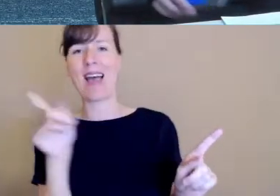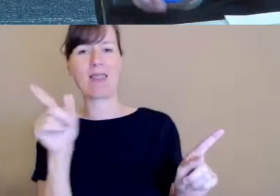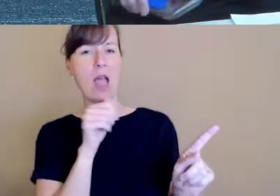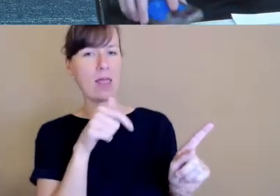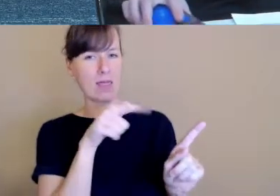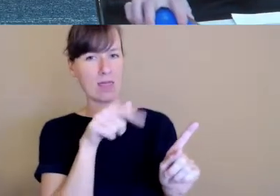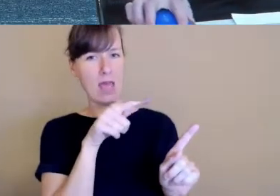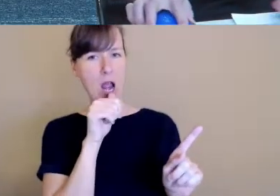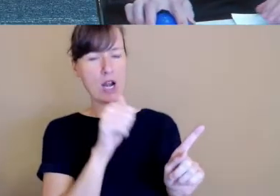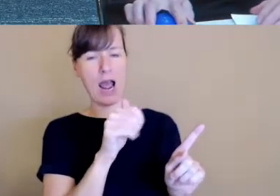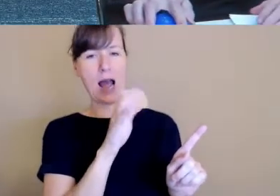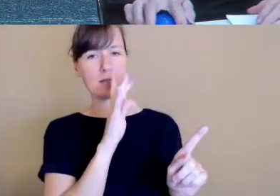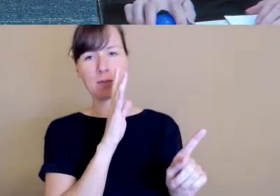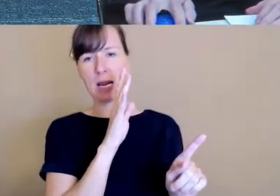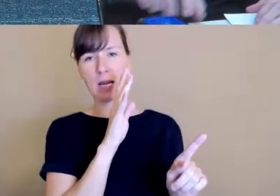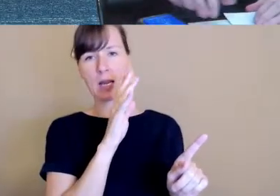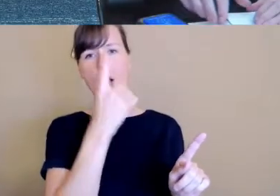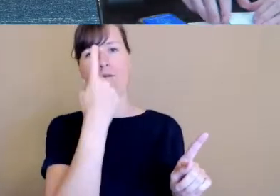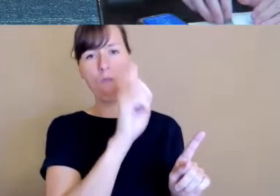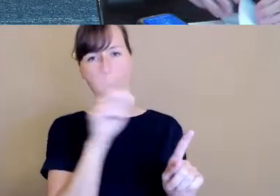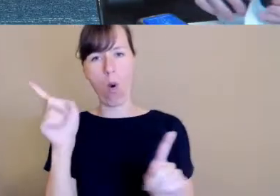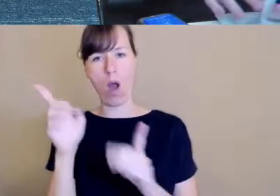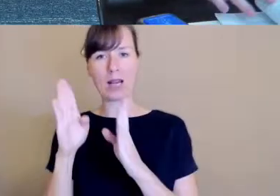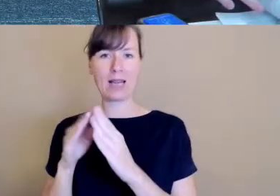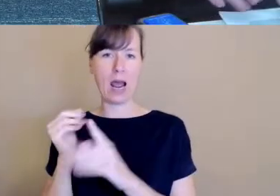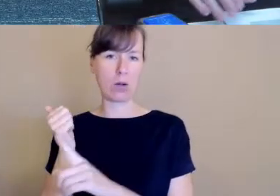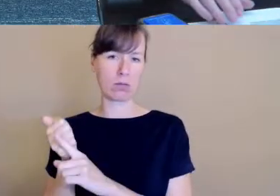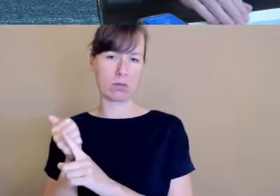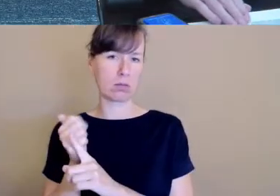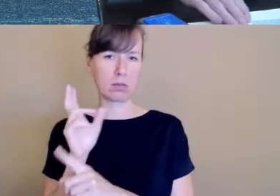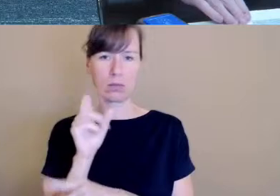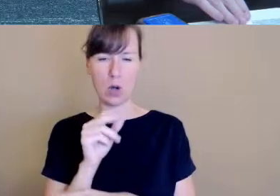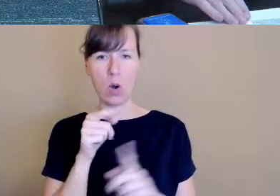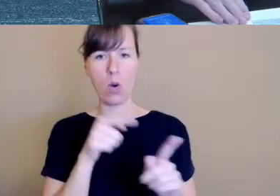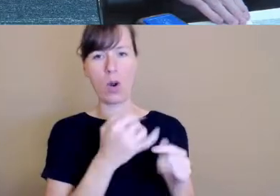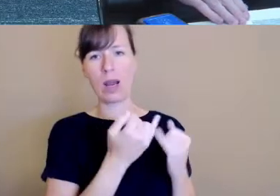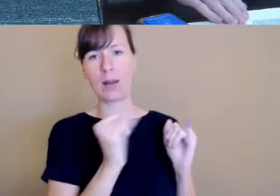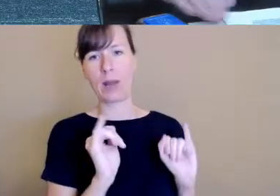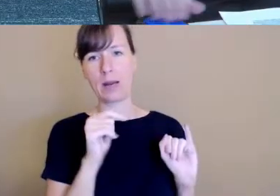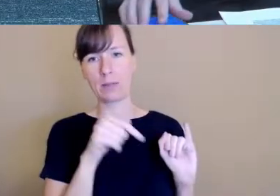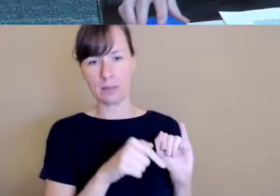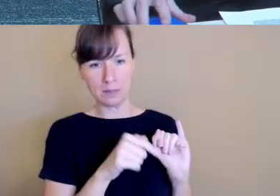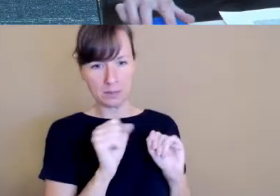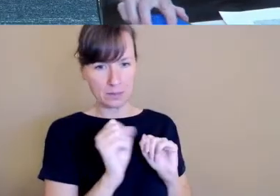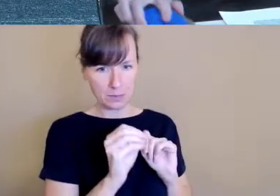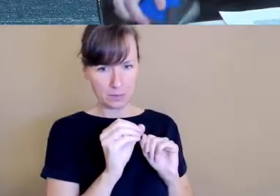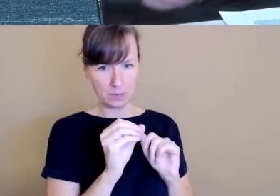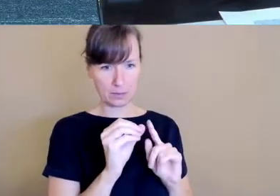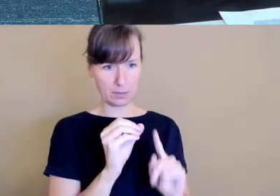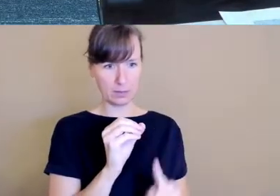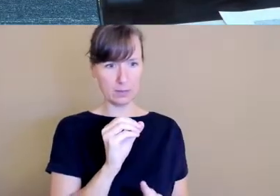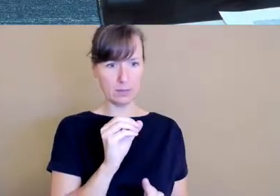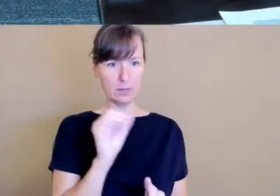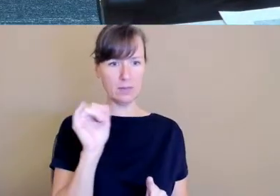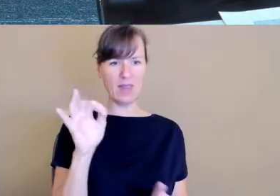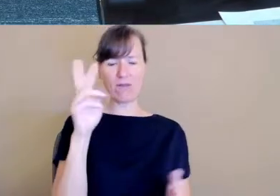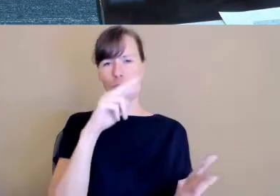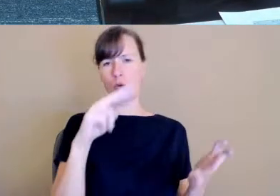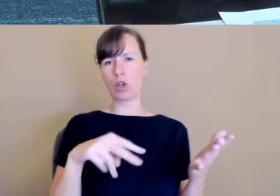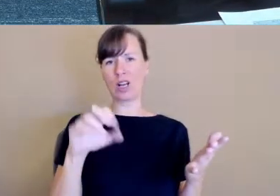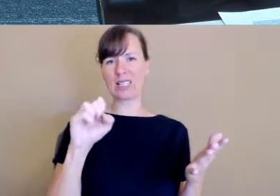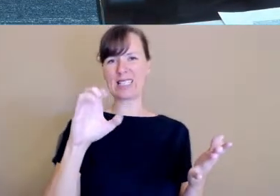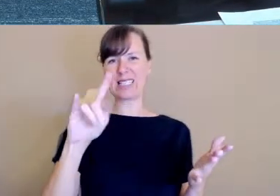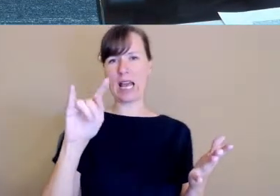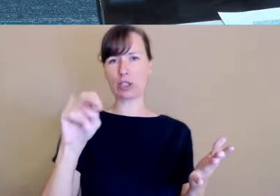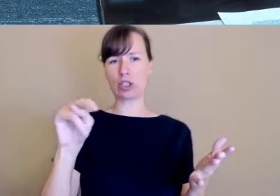Legal Matters, we were able to agree on some of the language, but this is when we realized we would need